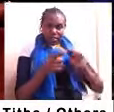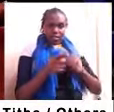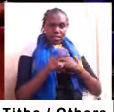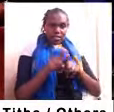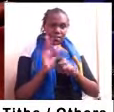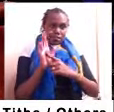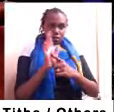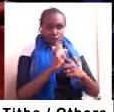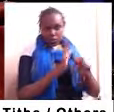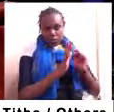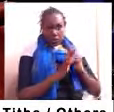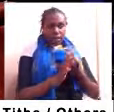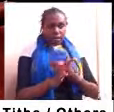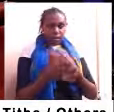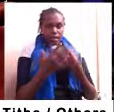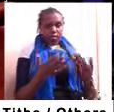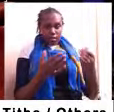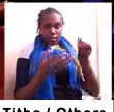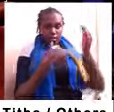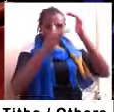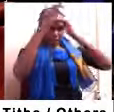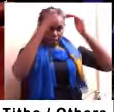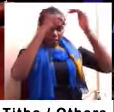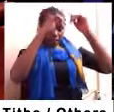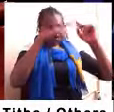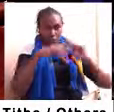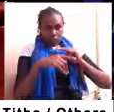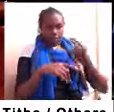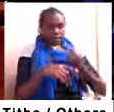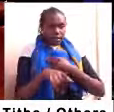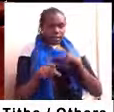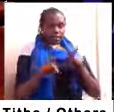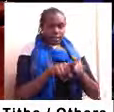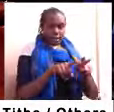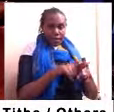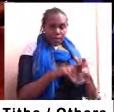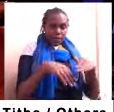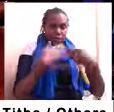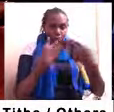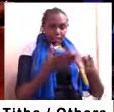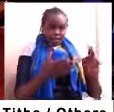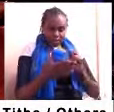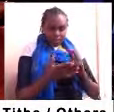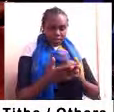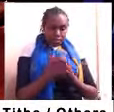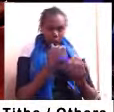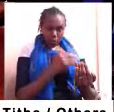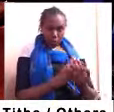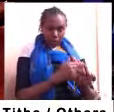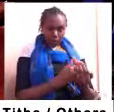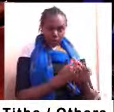and to reveal the things of heaven unto us. And even as you equip us this